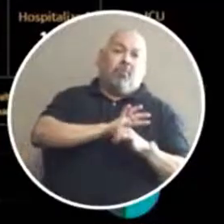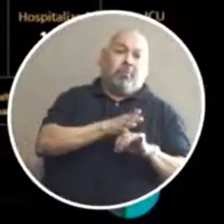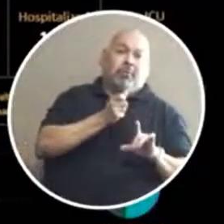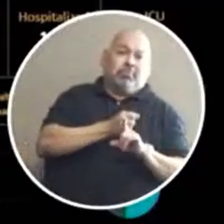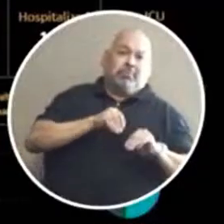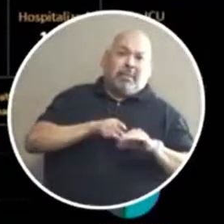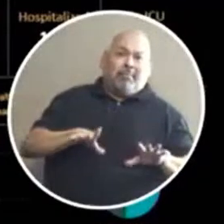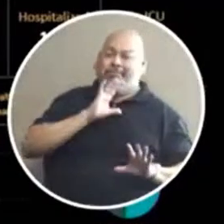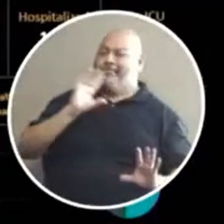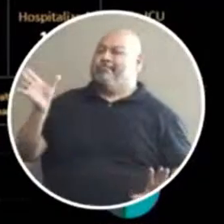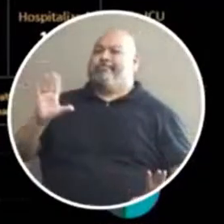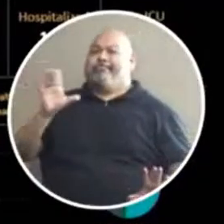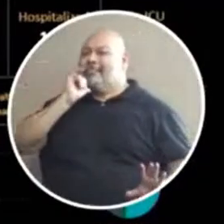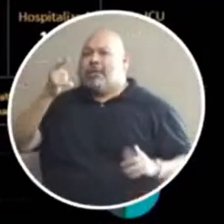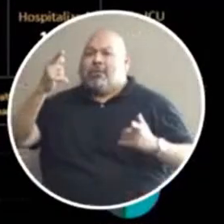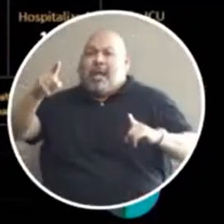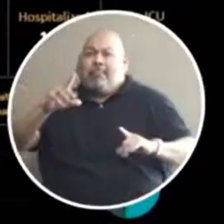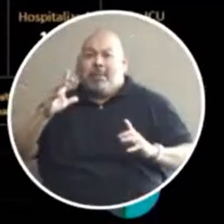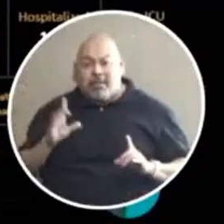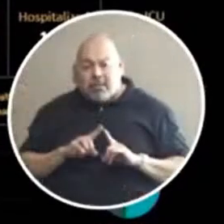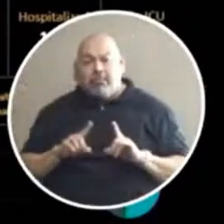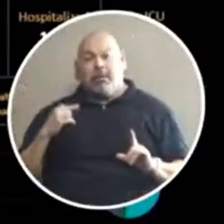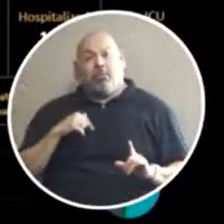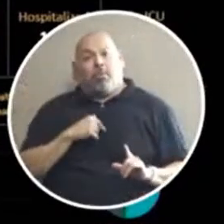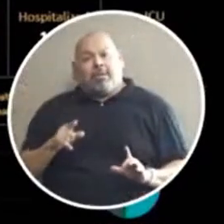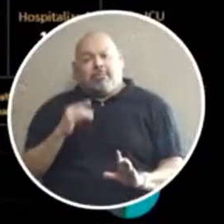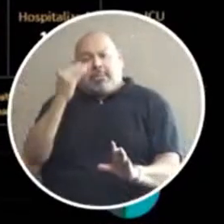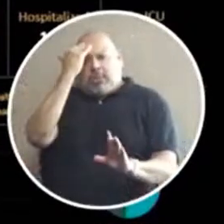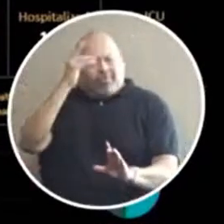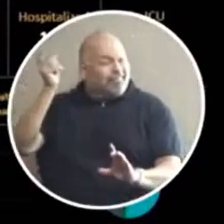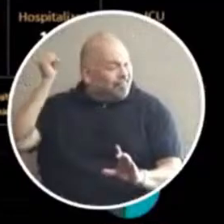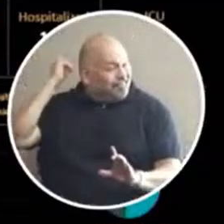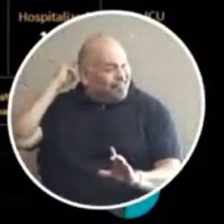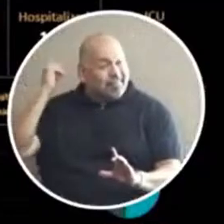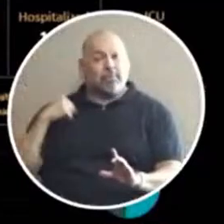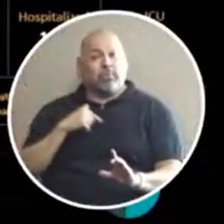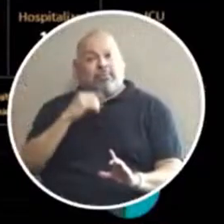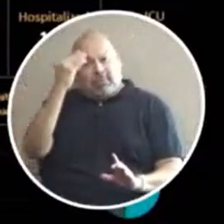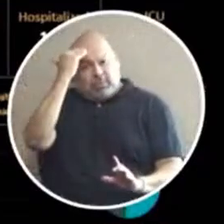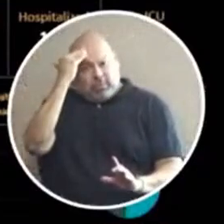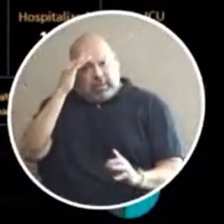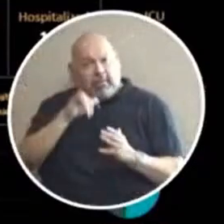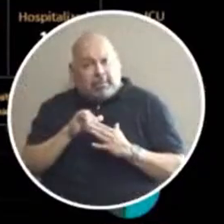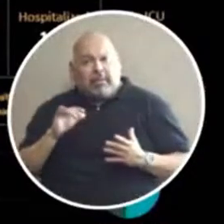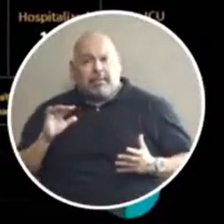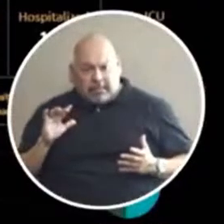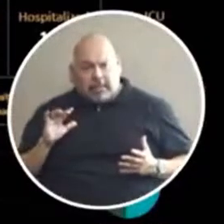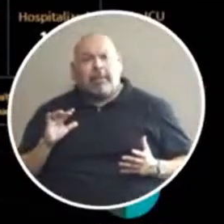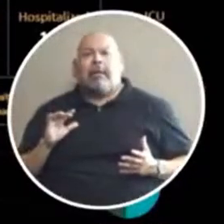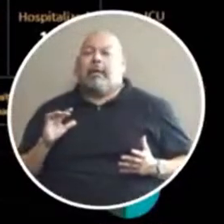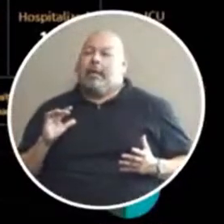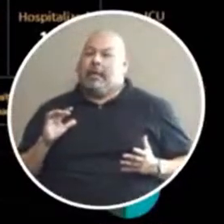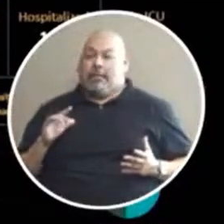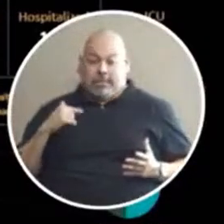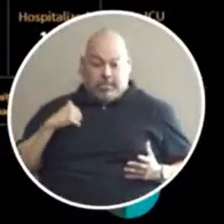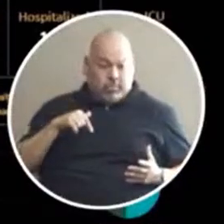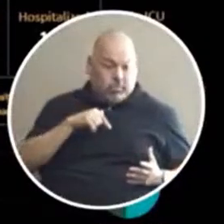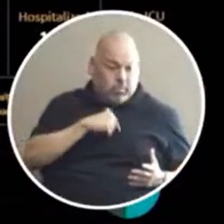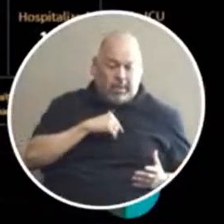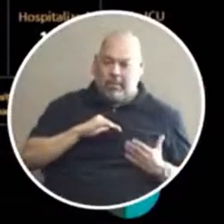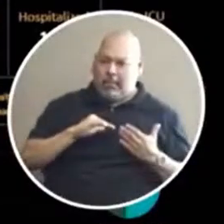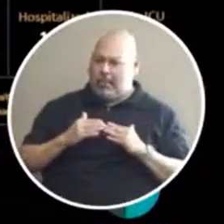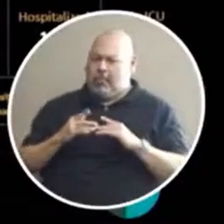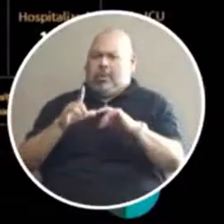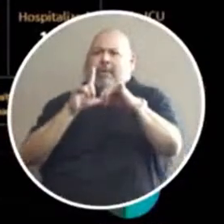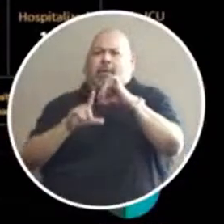unfortunately, that is not going to be the case. But we need to be conscious and we need to be aware that it takes all of us as a